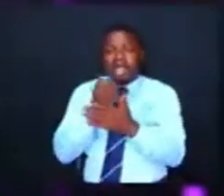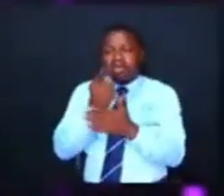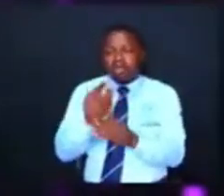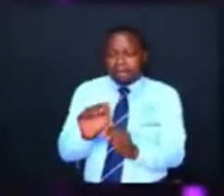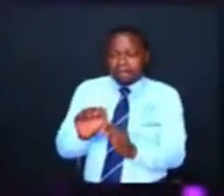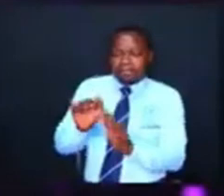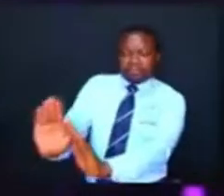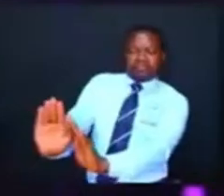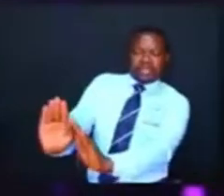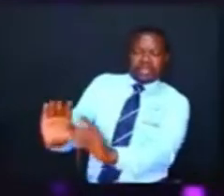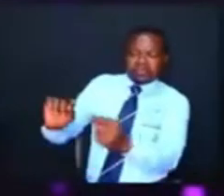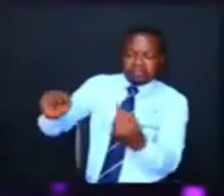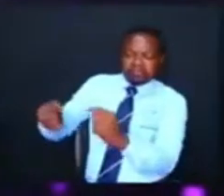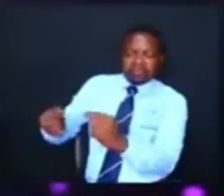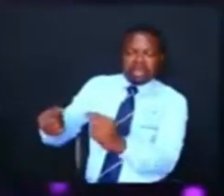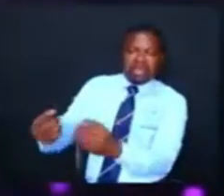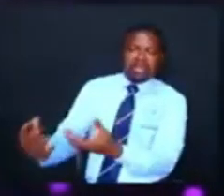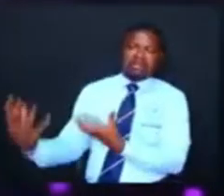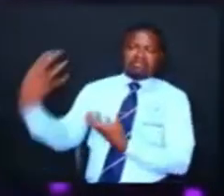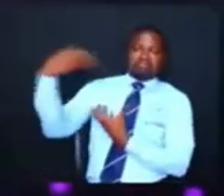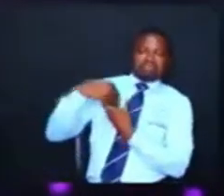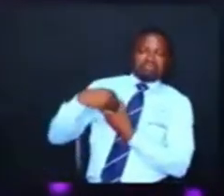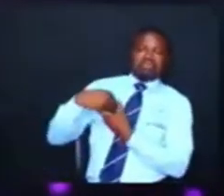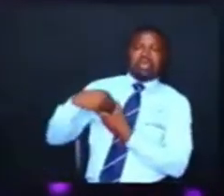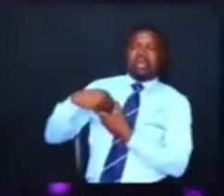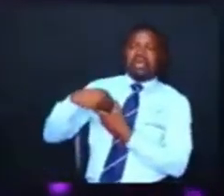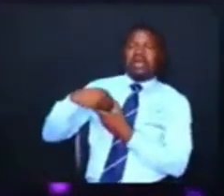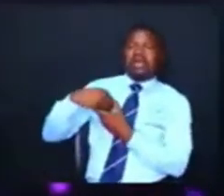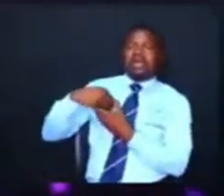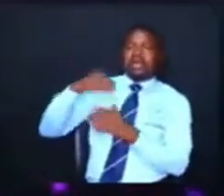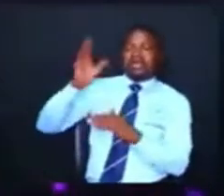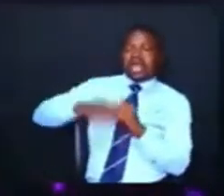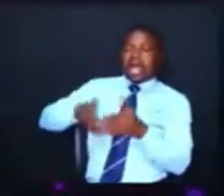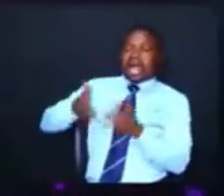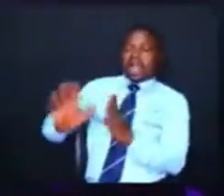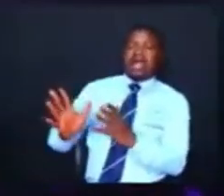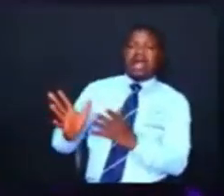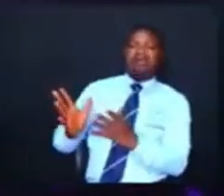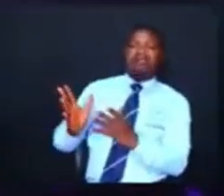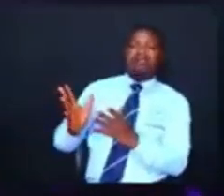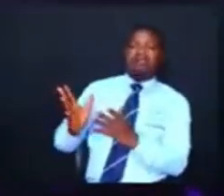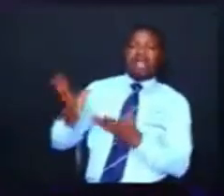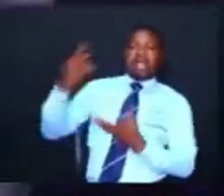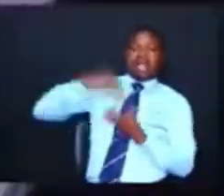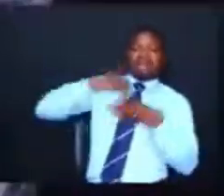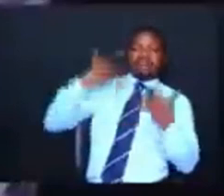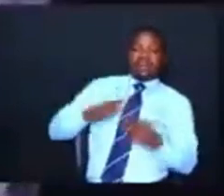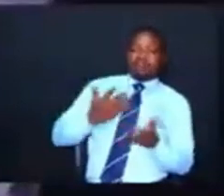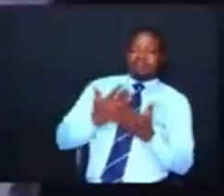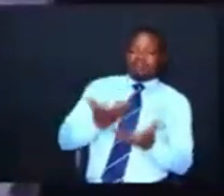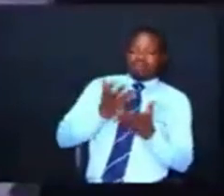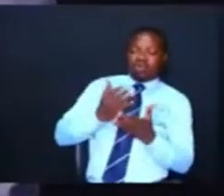a bitter spirit than to contract bitterness and struggle to overcome it.